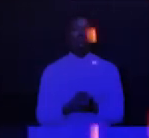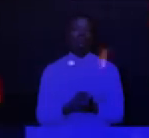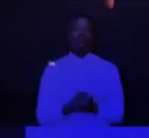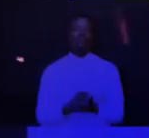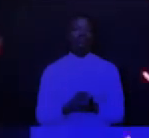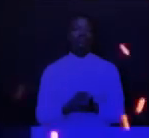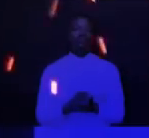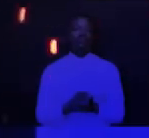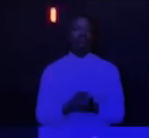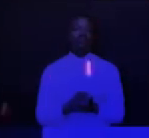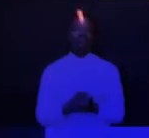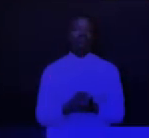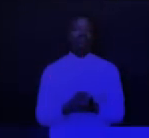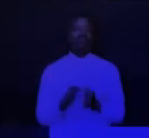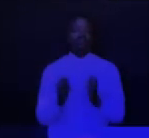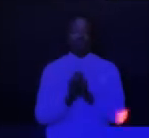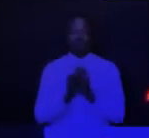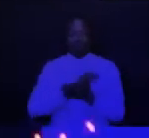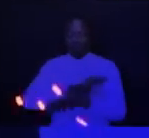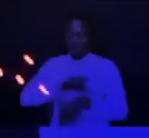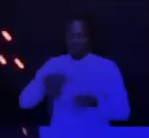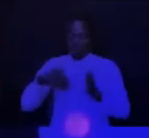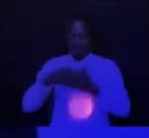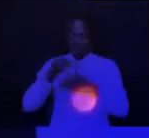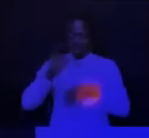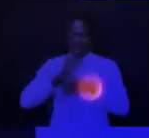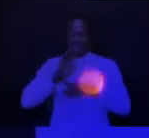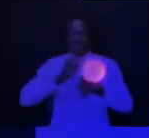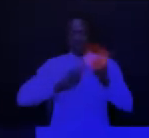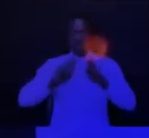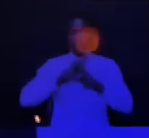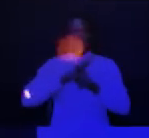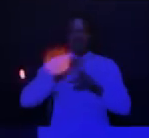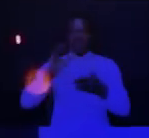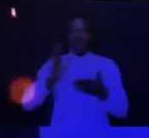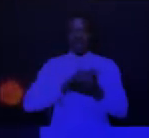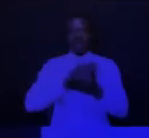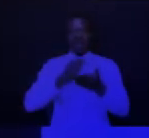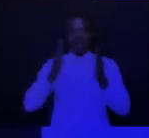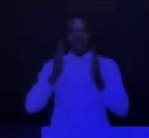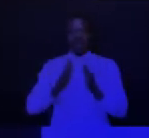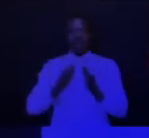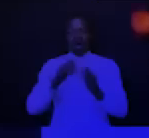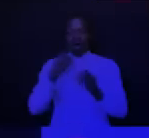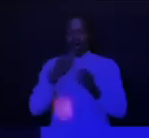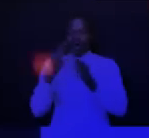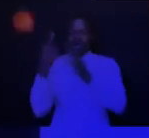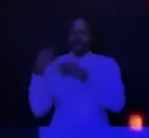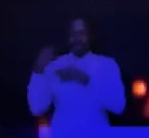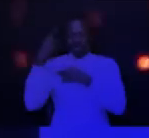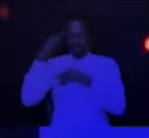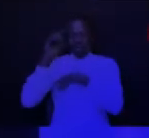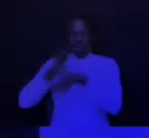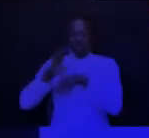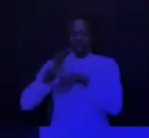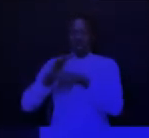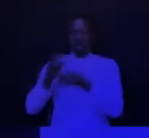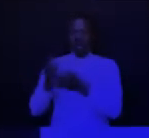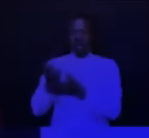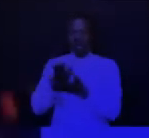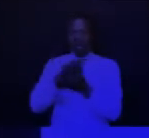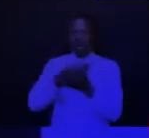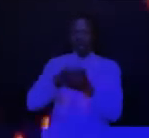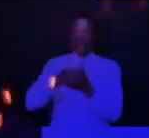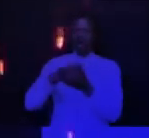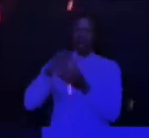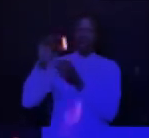that all the Levites and the musicians responsible for the service had gone back to their own fields.